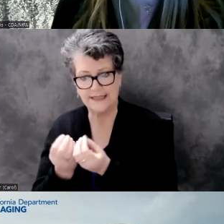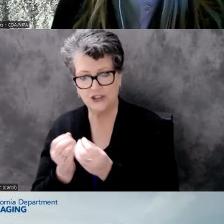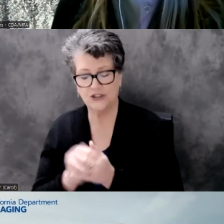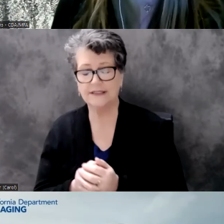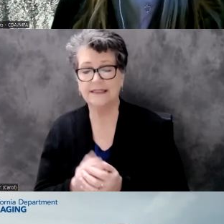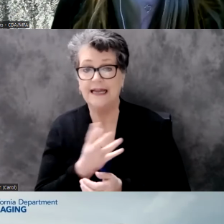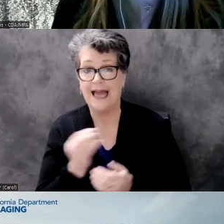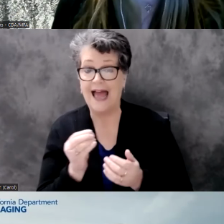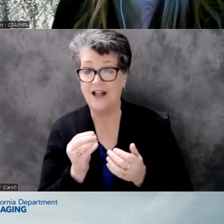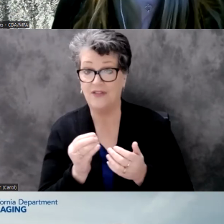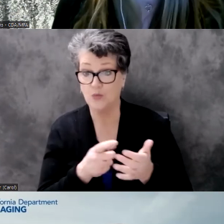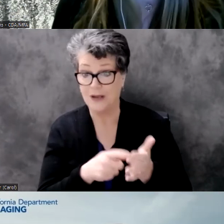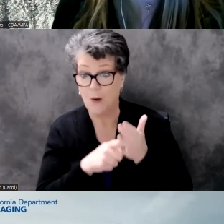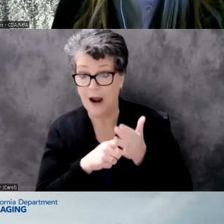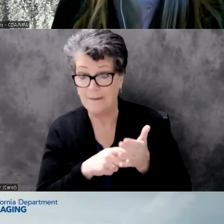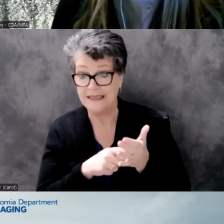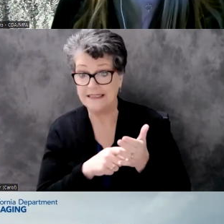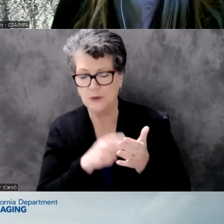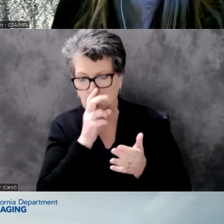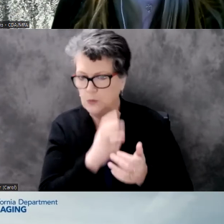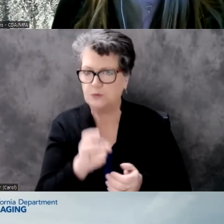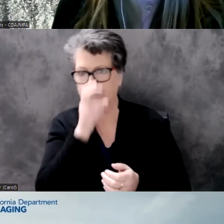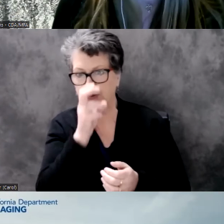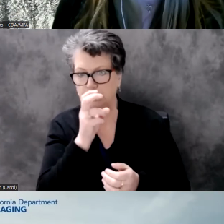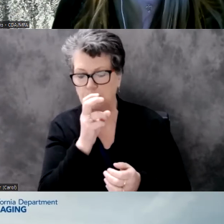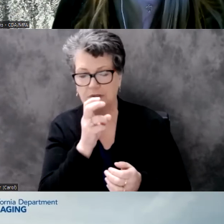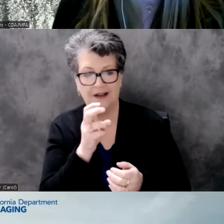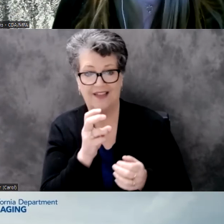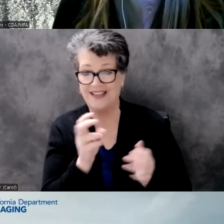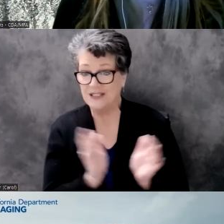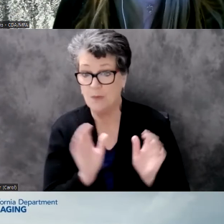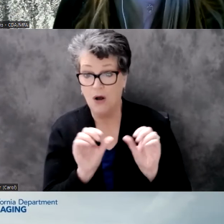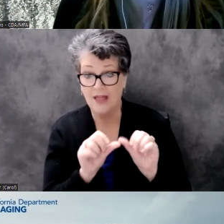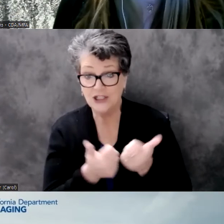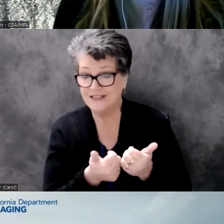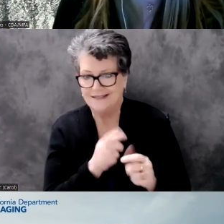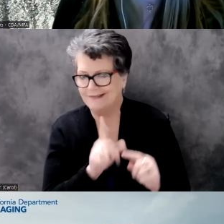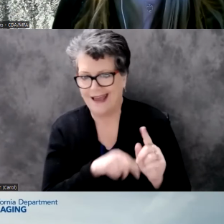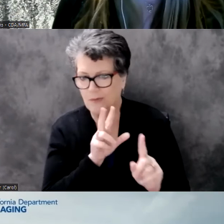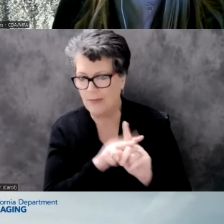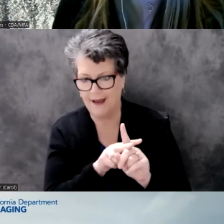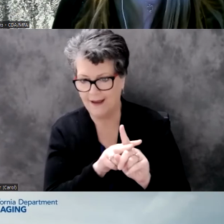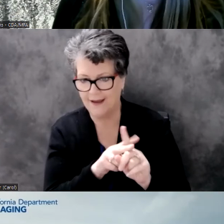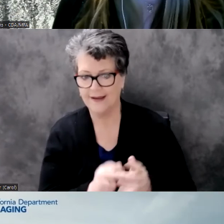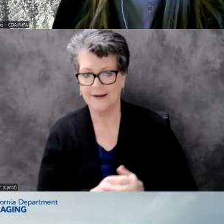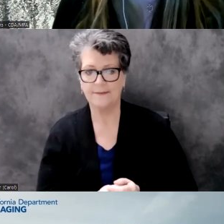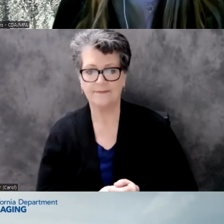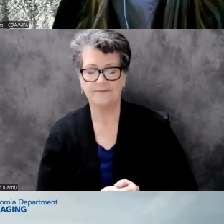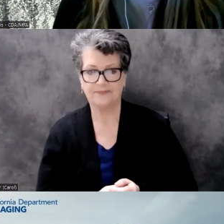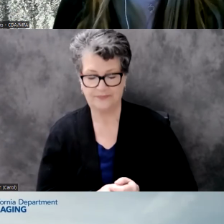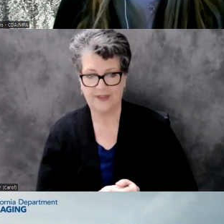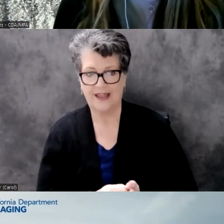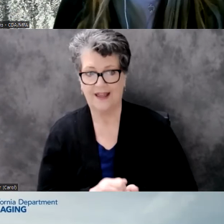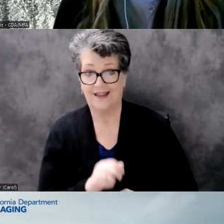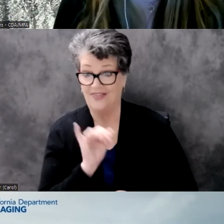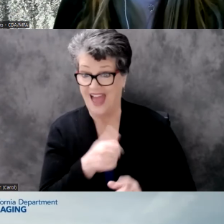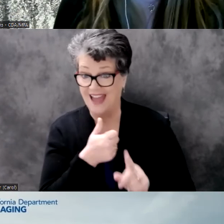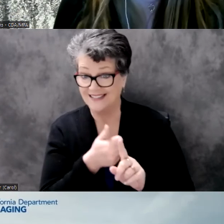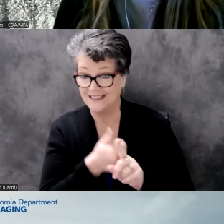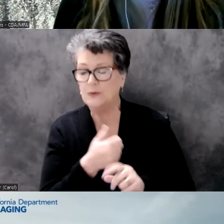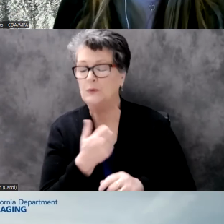criteria is set so stringently that they cannot even apply. And I think that really is something